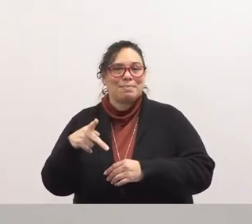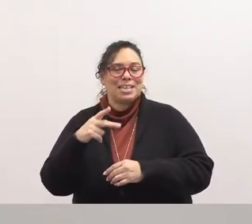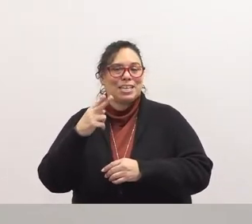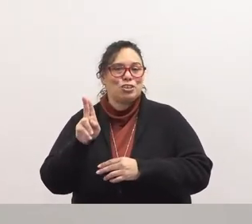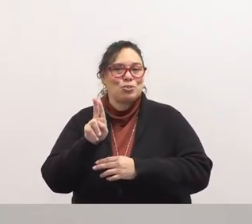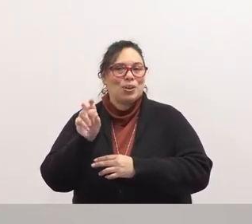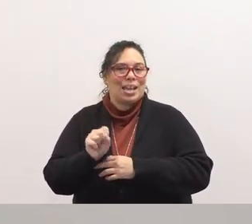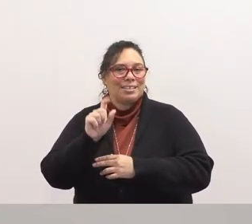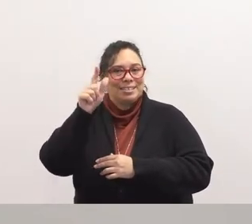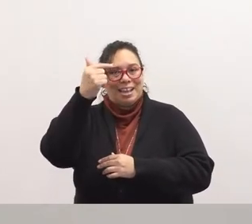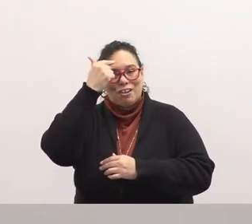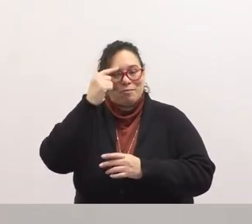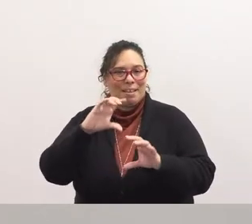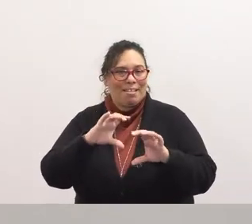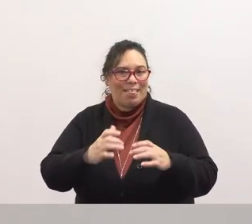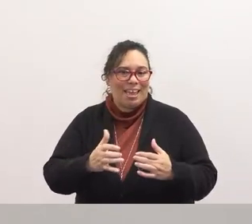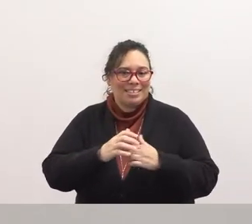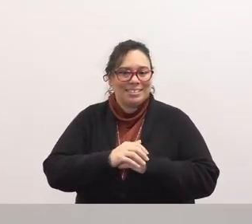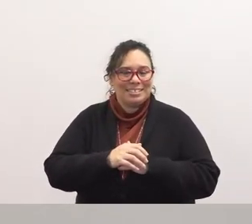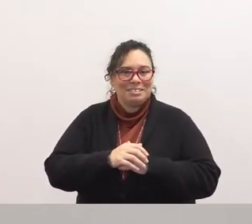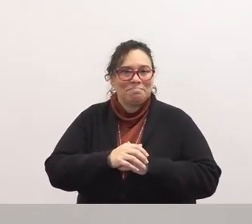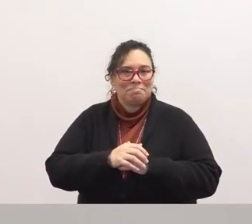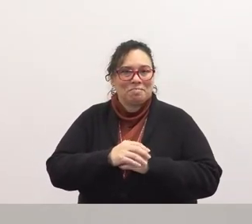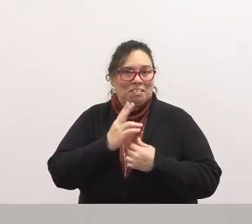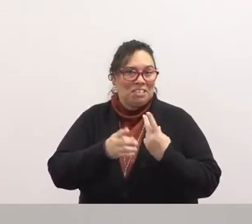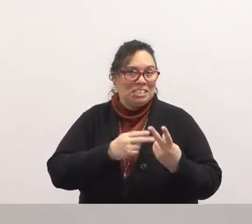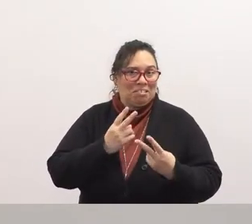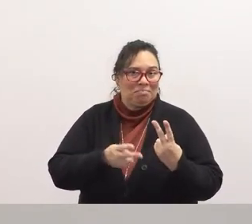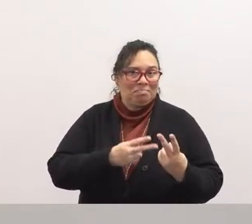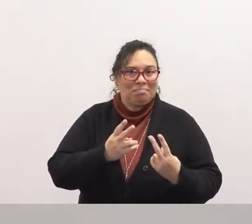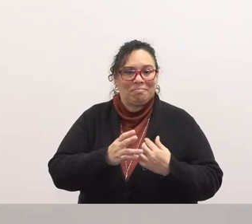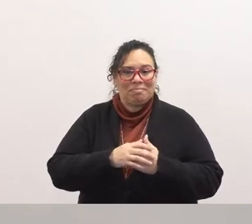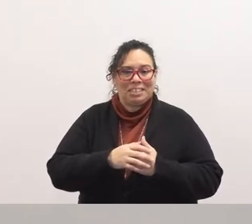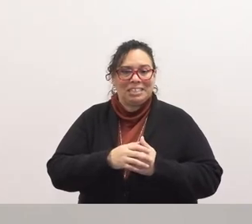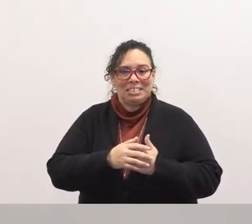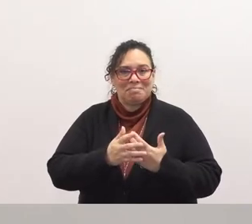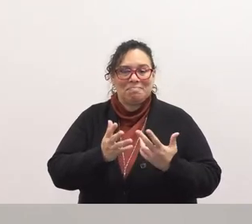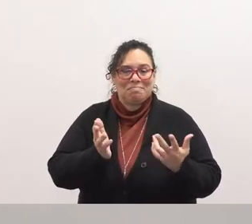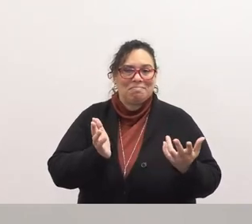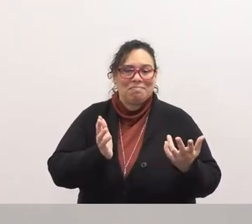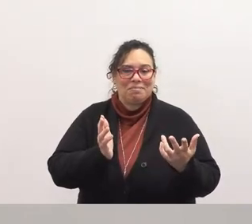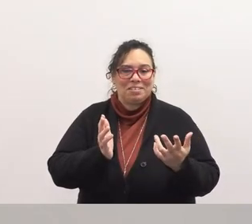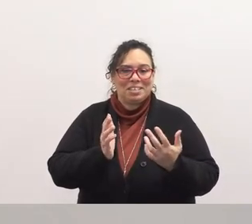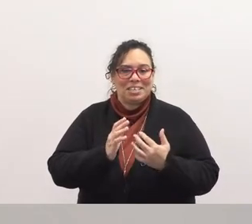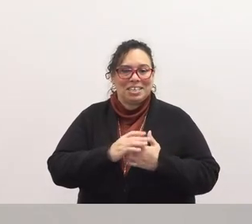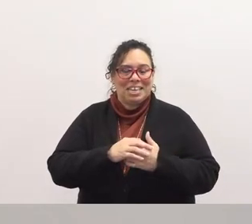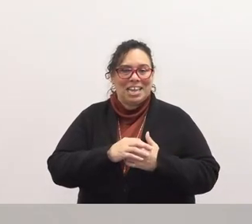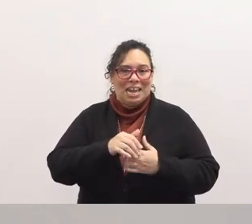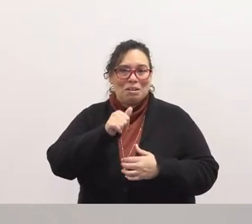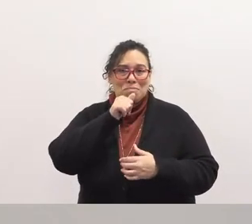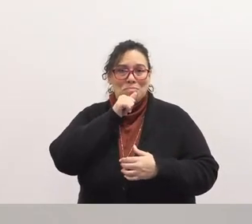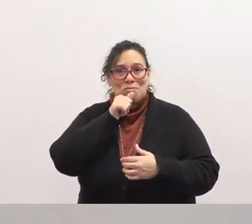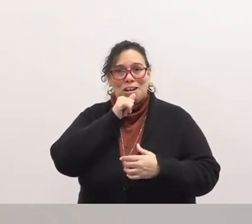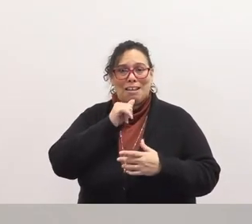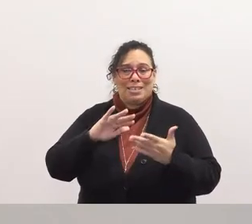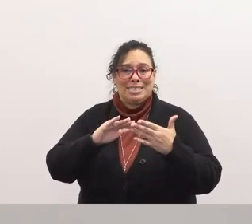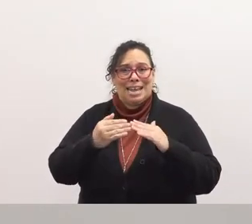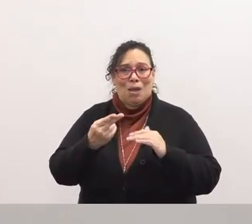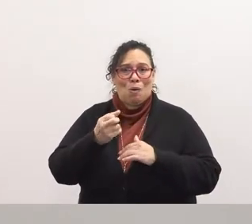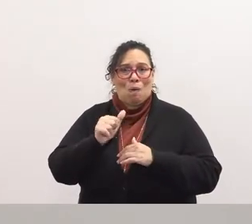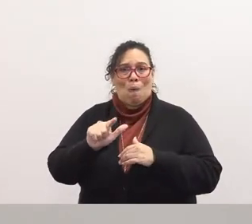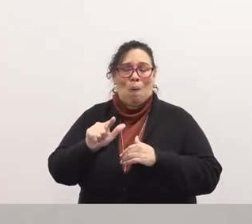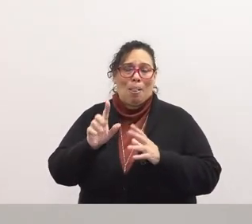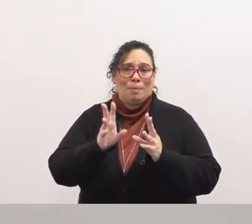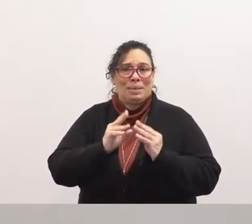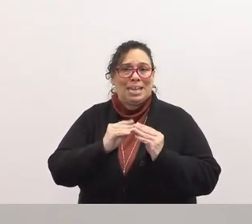class, and he, you know, basically had a private town hall meeting with this class. It